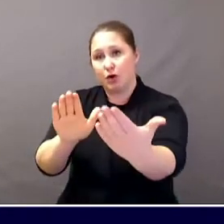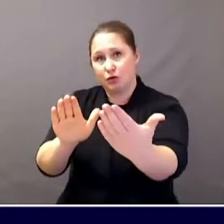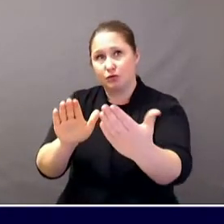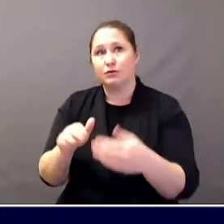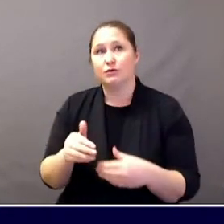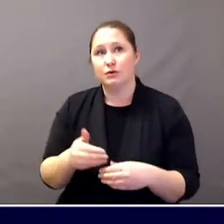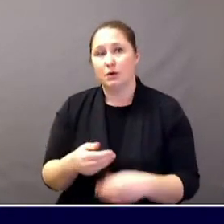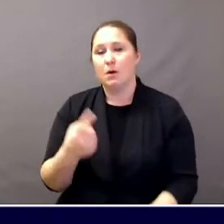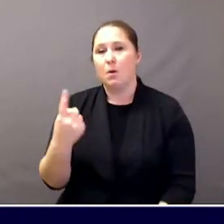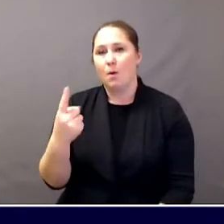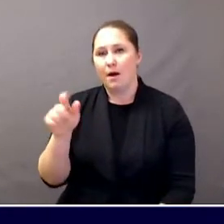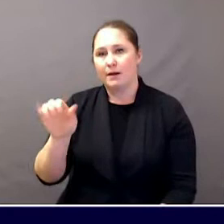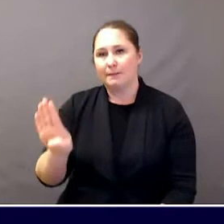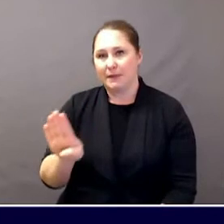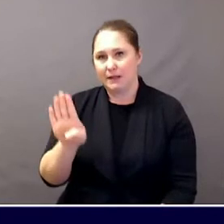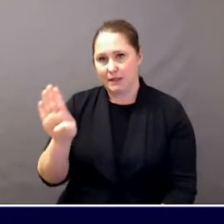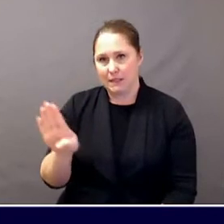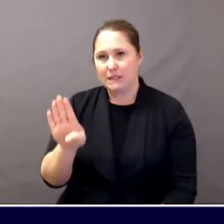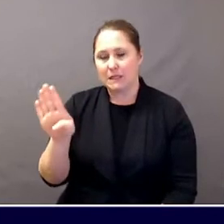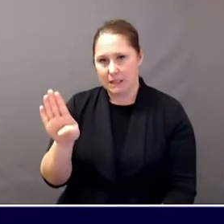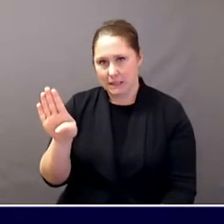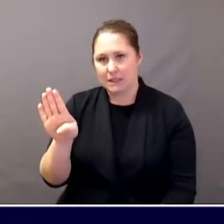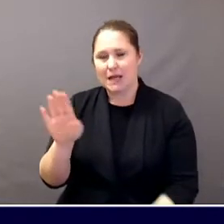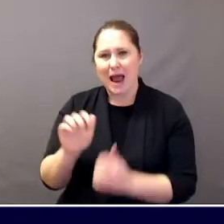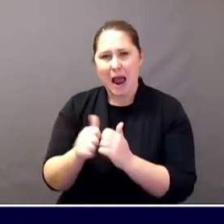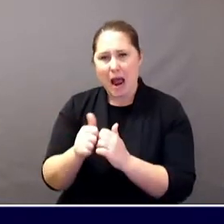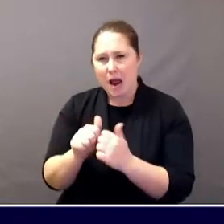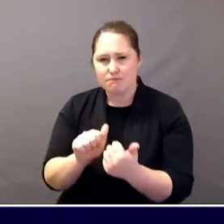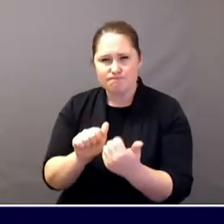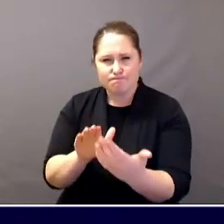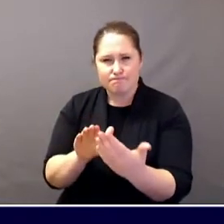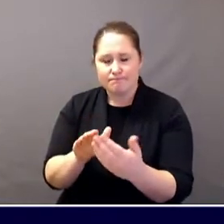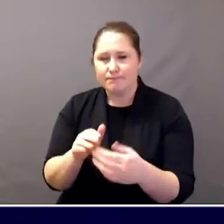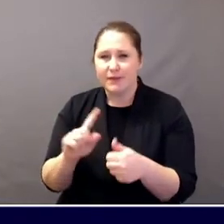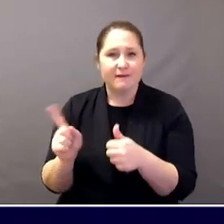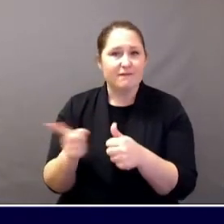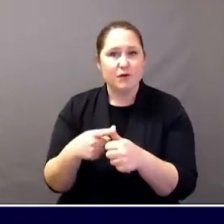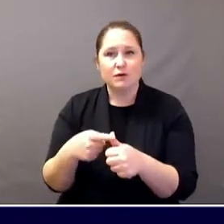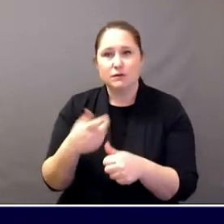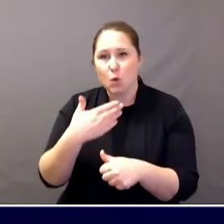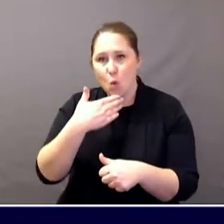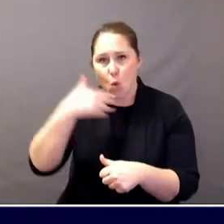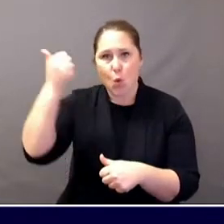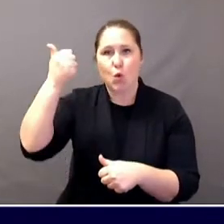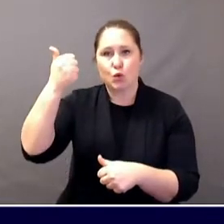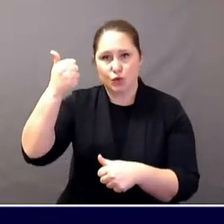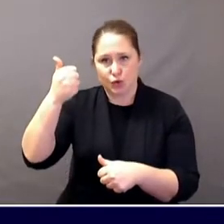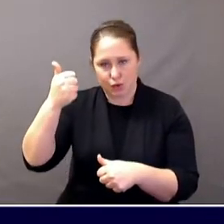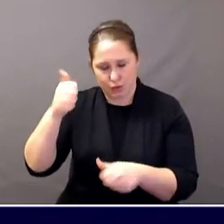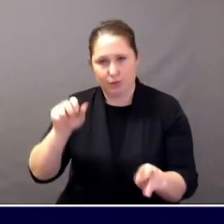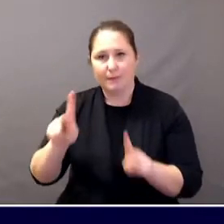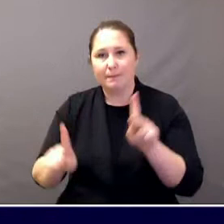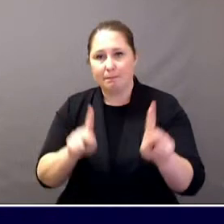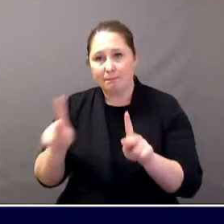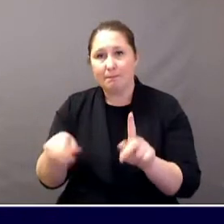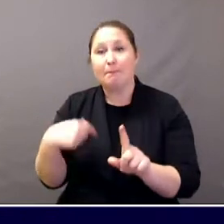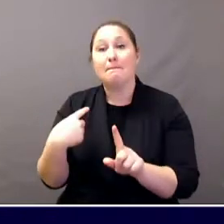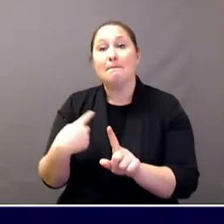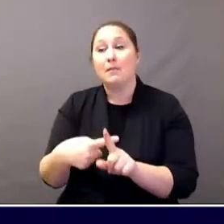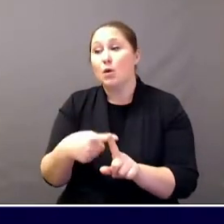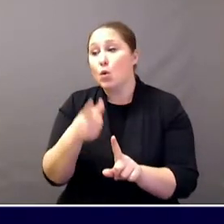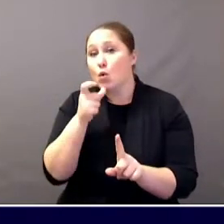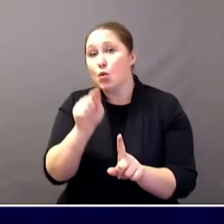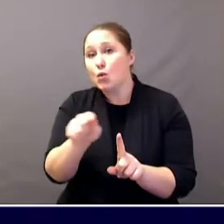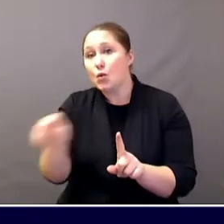phase 1B, first to older Maine people and those with serious underlying conditions.